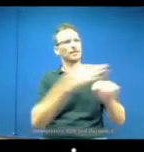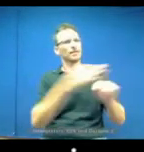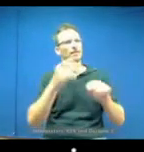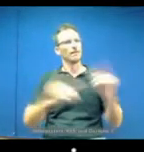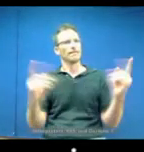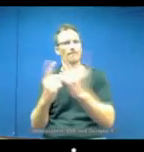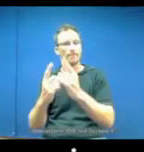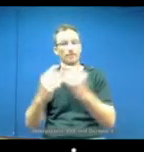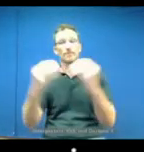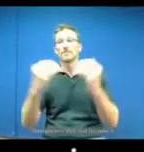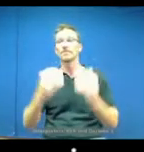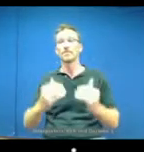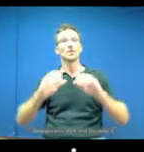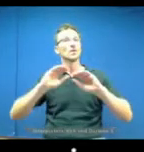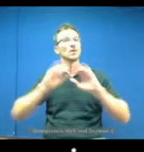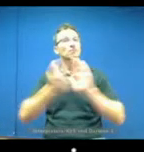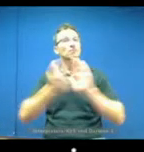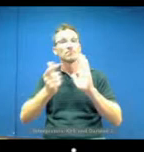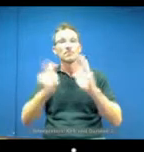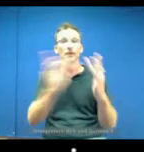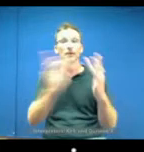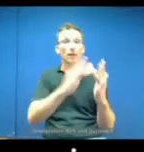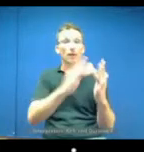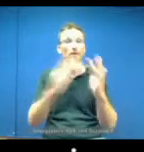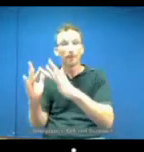Cease abuse provisions.